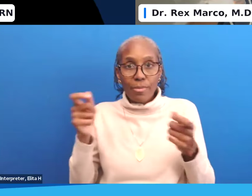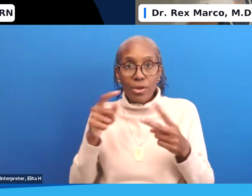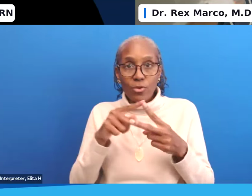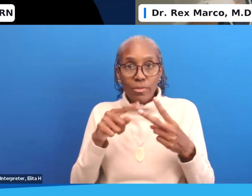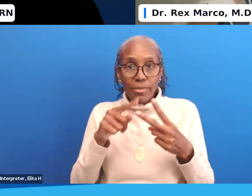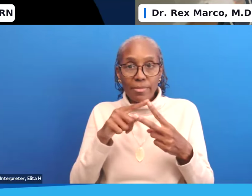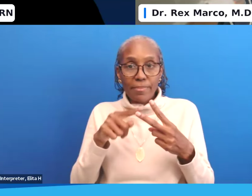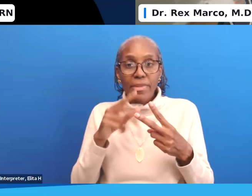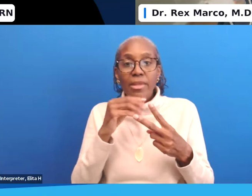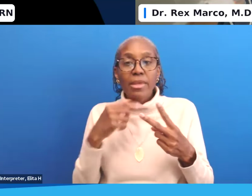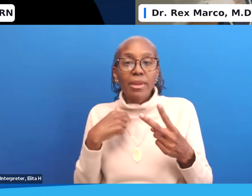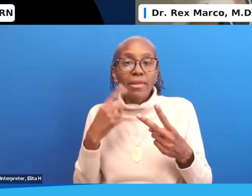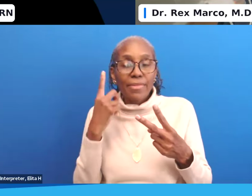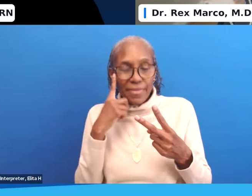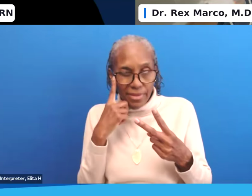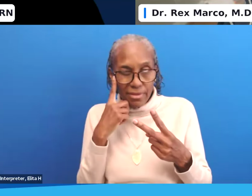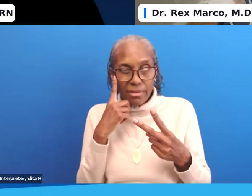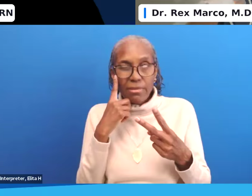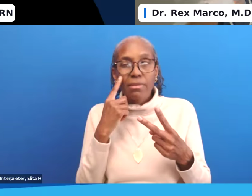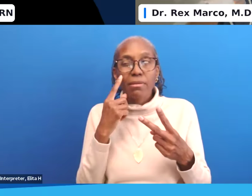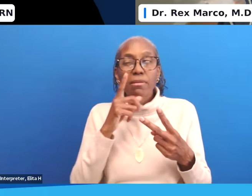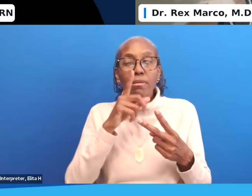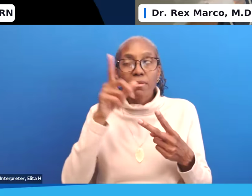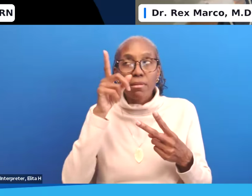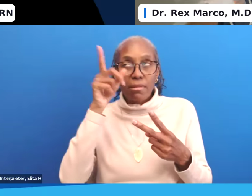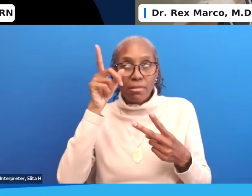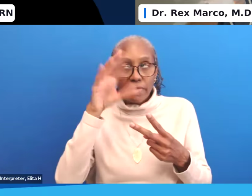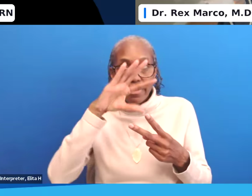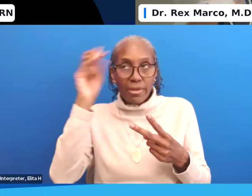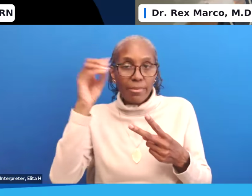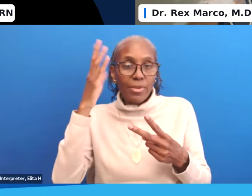And I think that they're going to find uh,